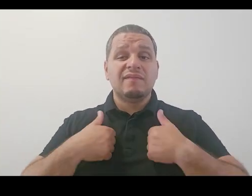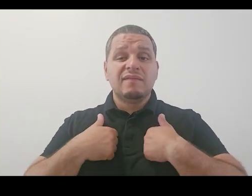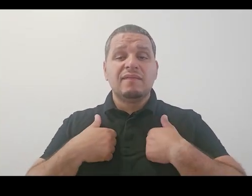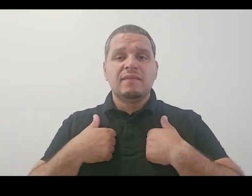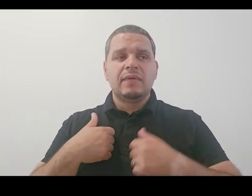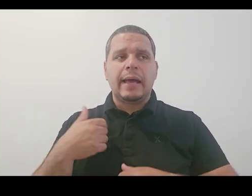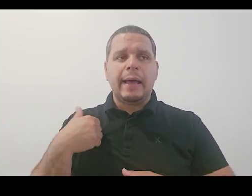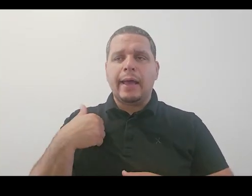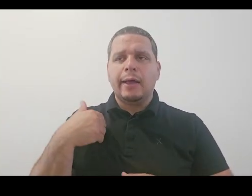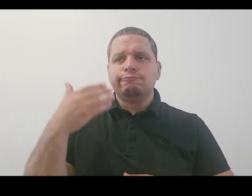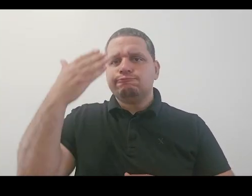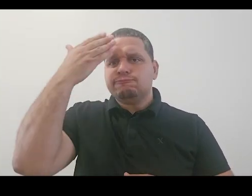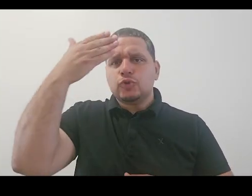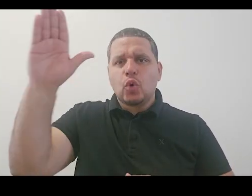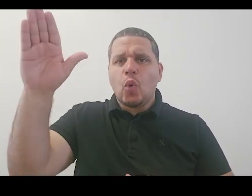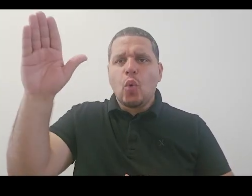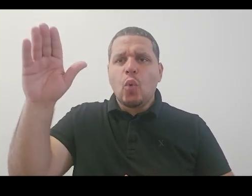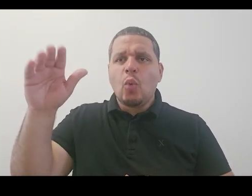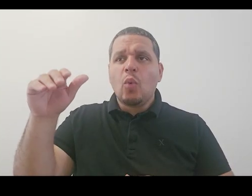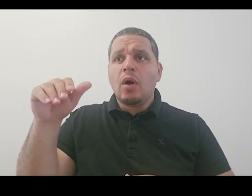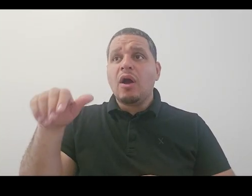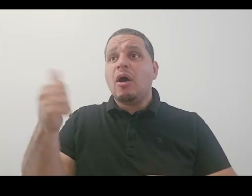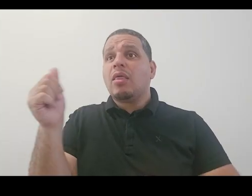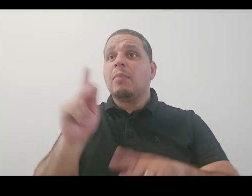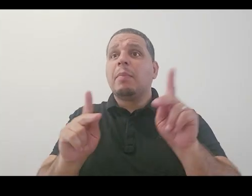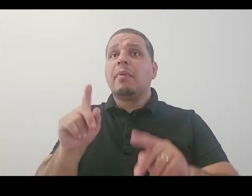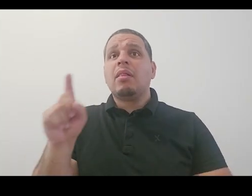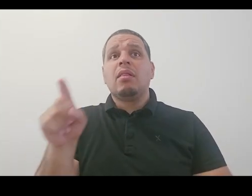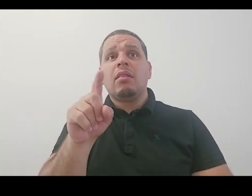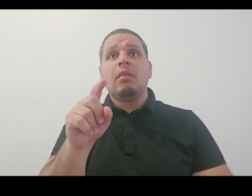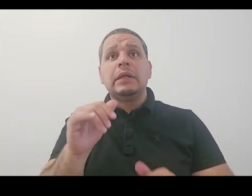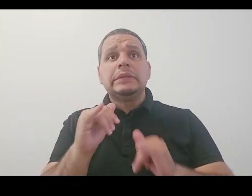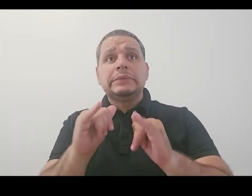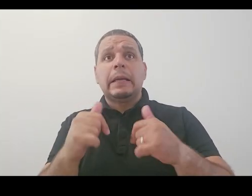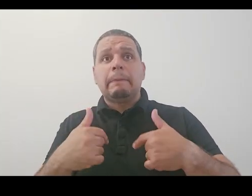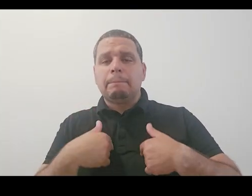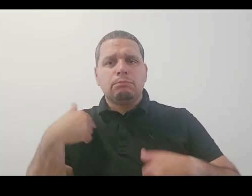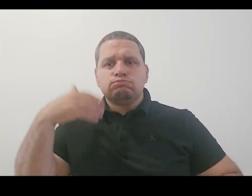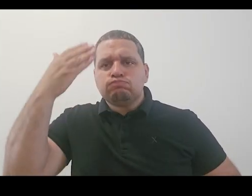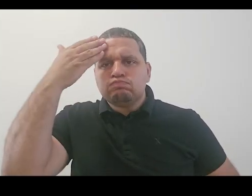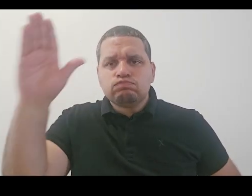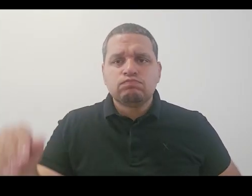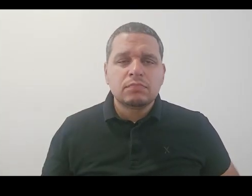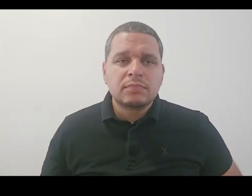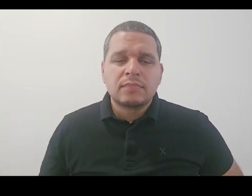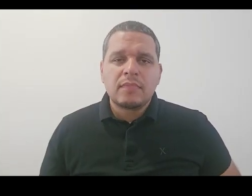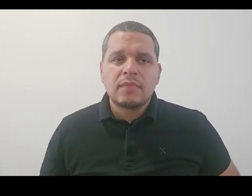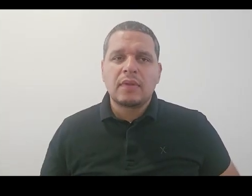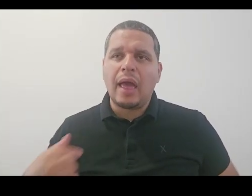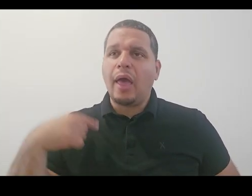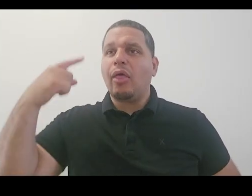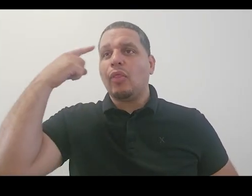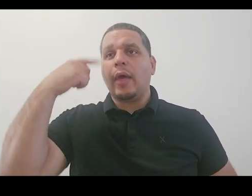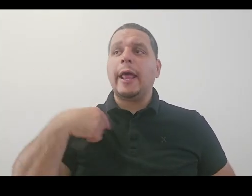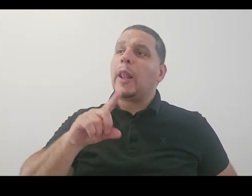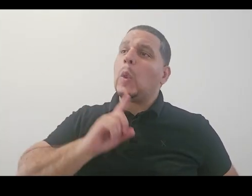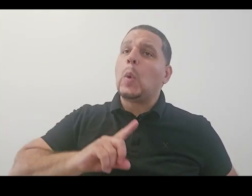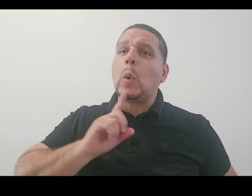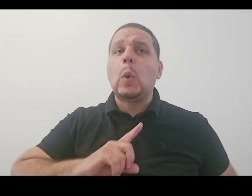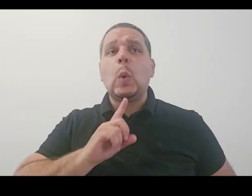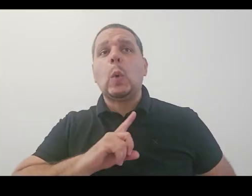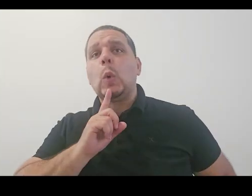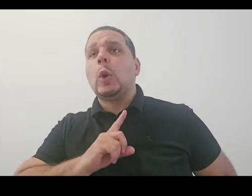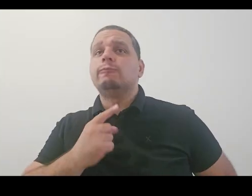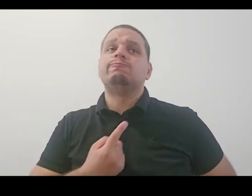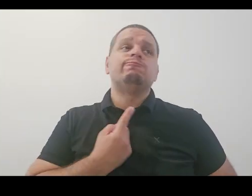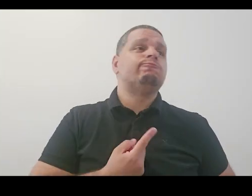didn't know that there were other people out there like me. And I was kind of this only lonely, as you might